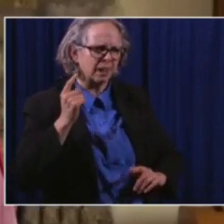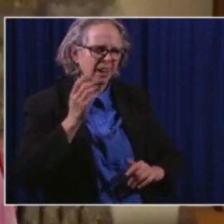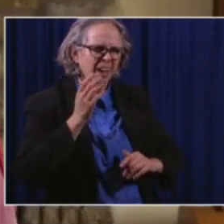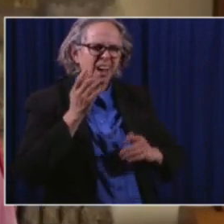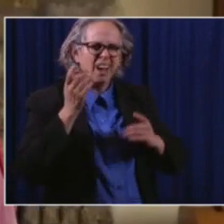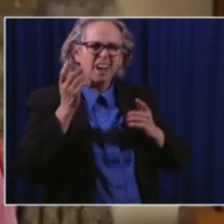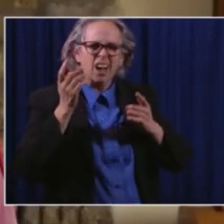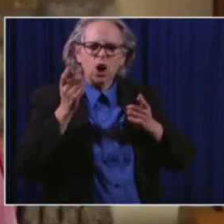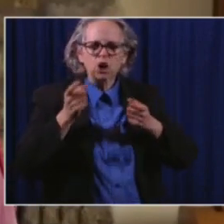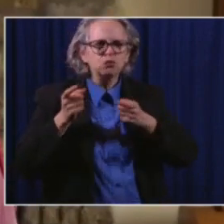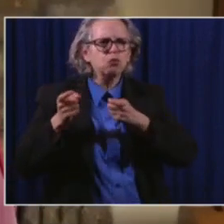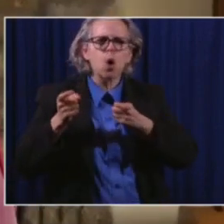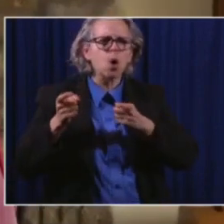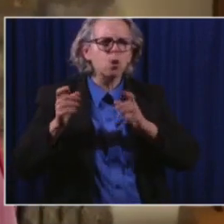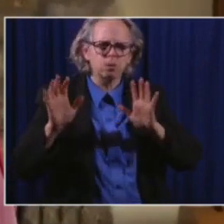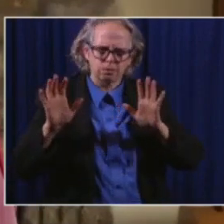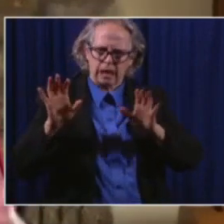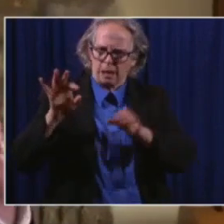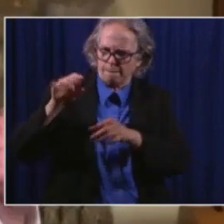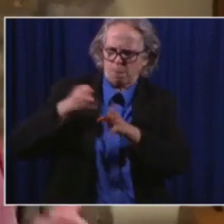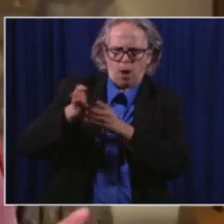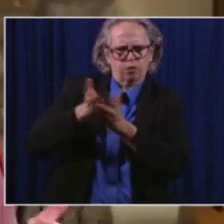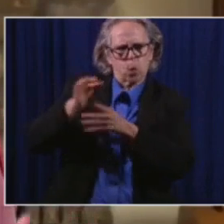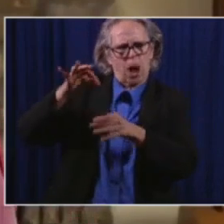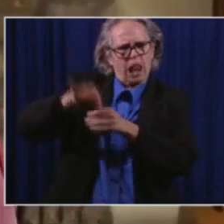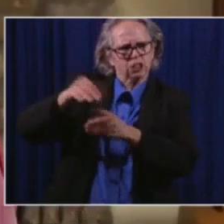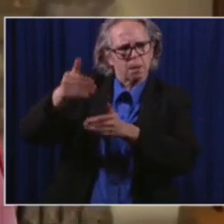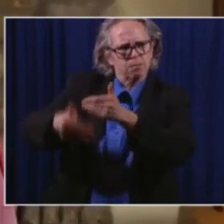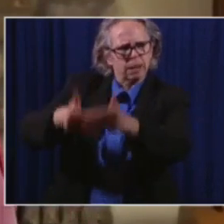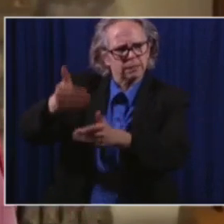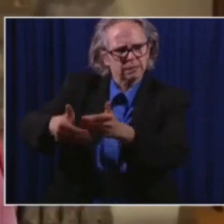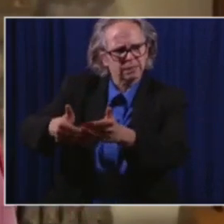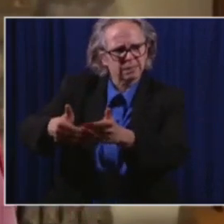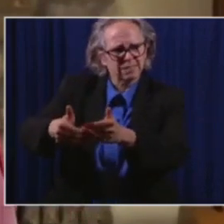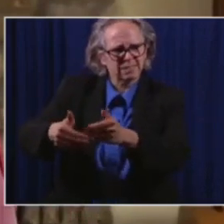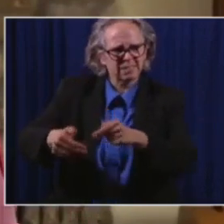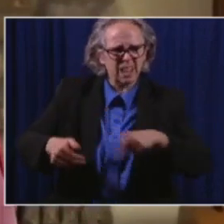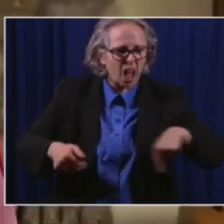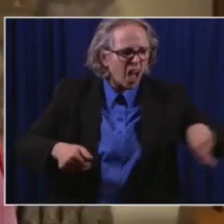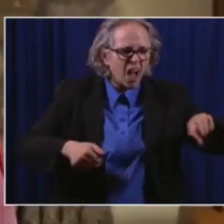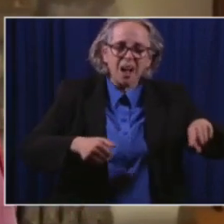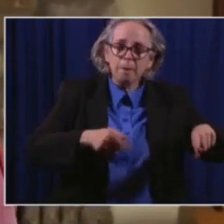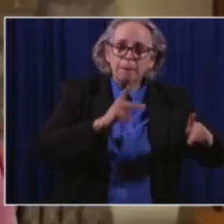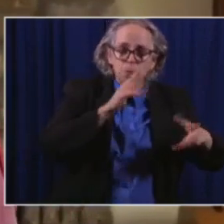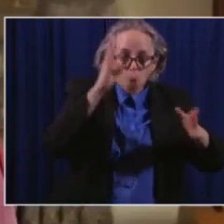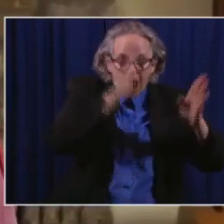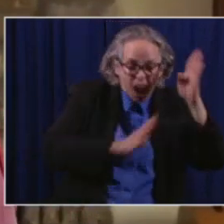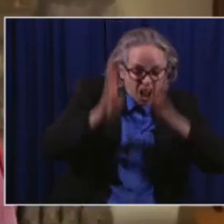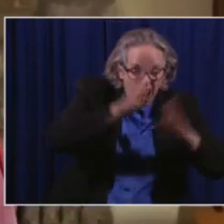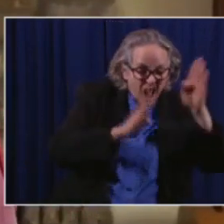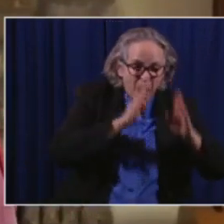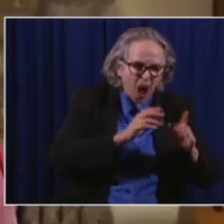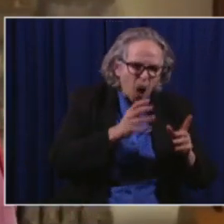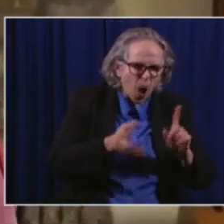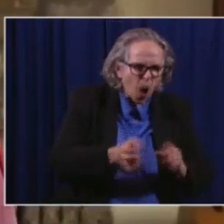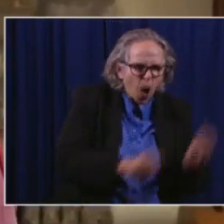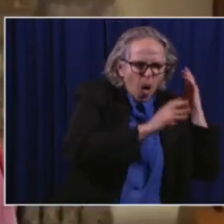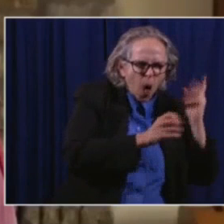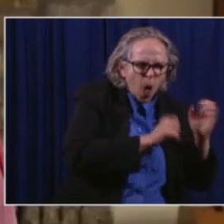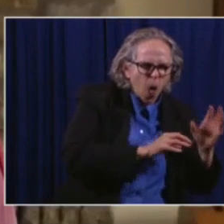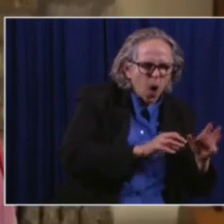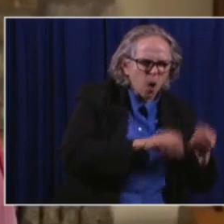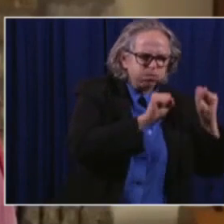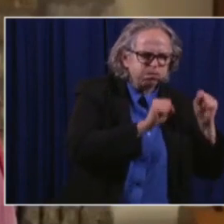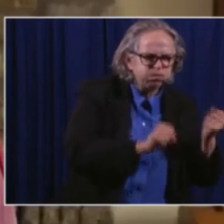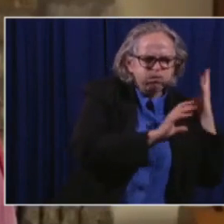and elections decide things, and we have court cases, and they decide things, and there is a process, a wonderful process for us to